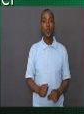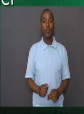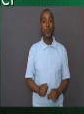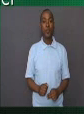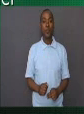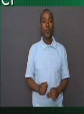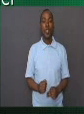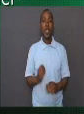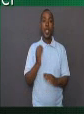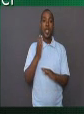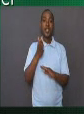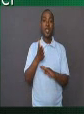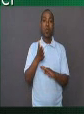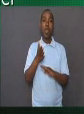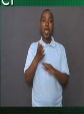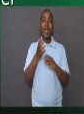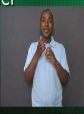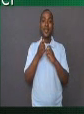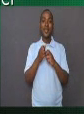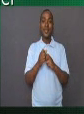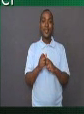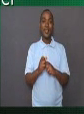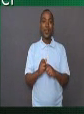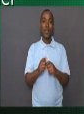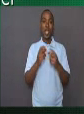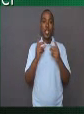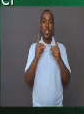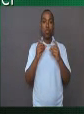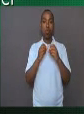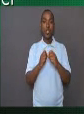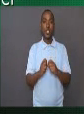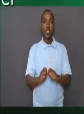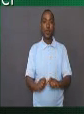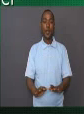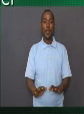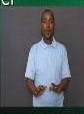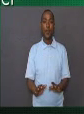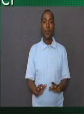which was then broken down by decomposers